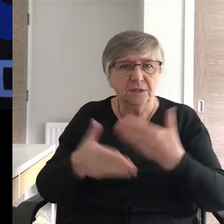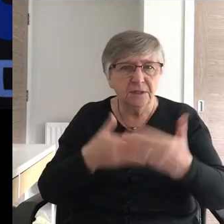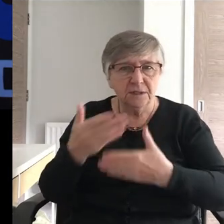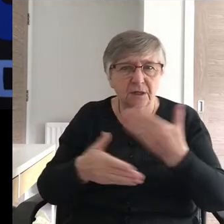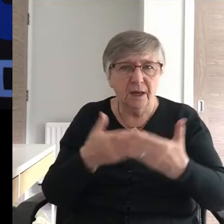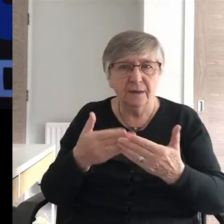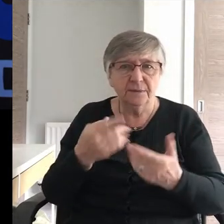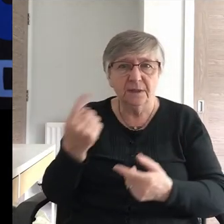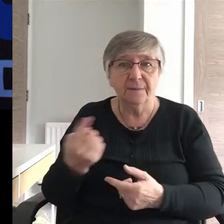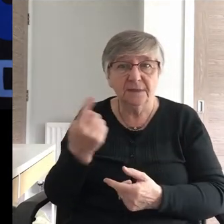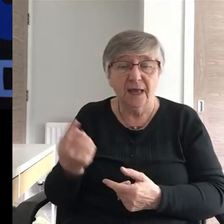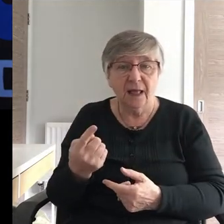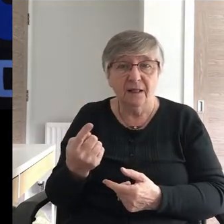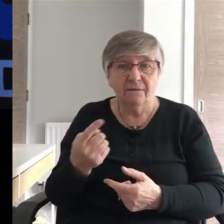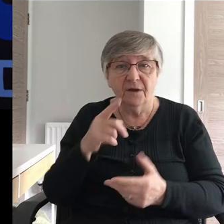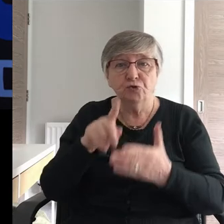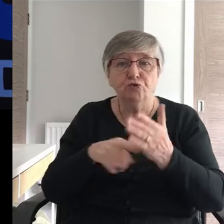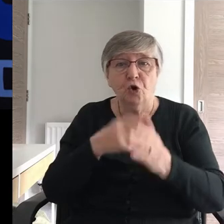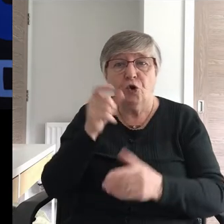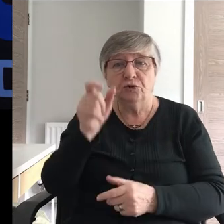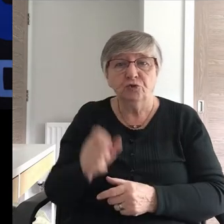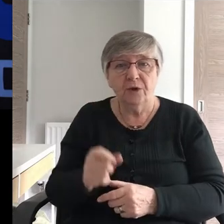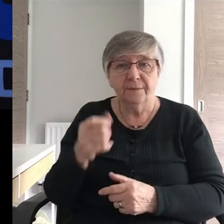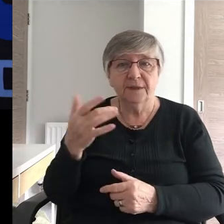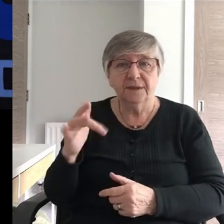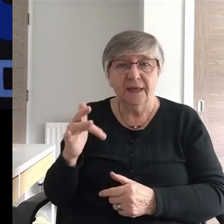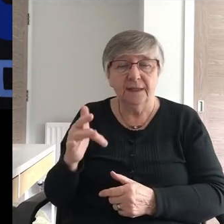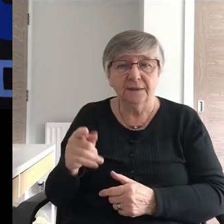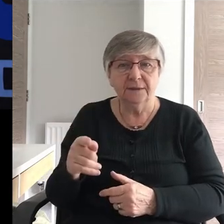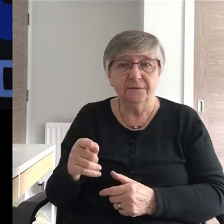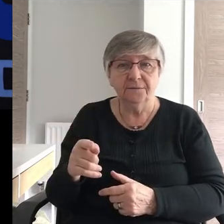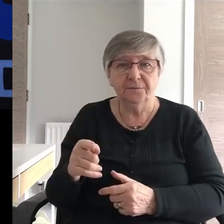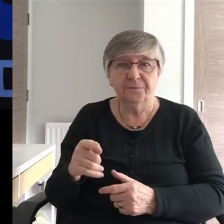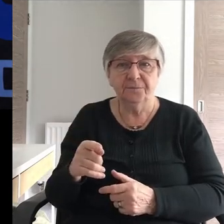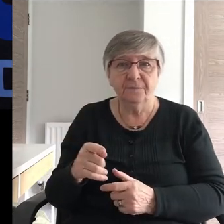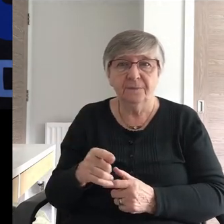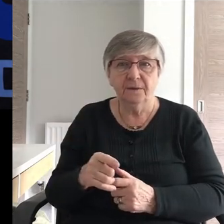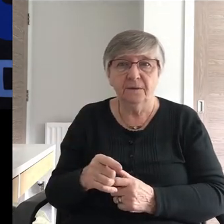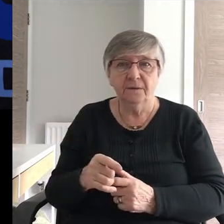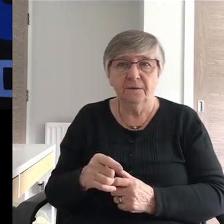described himself fuller in John chapter 10.